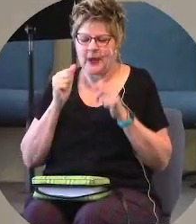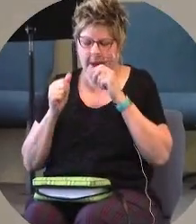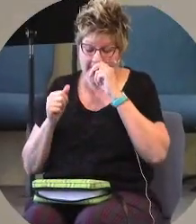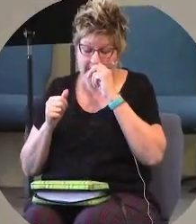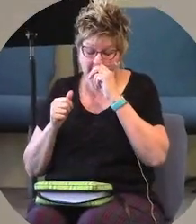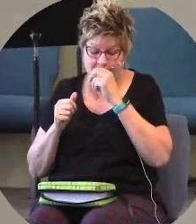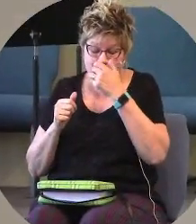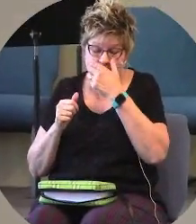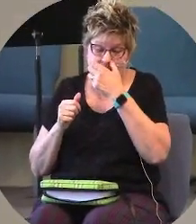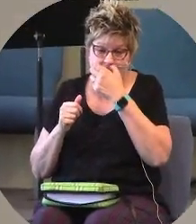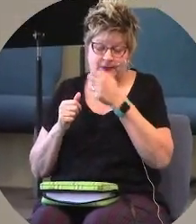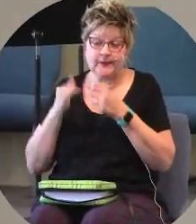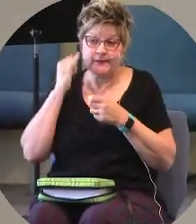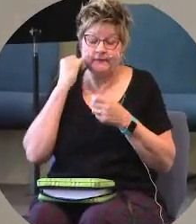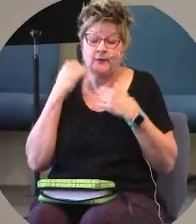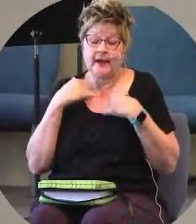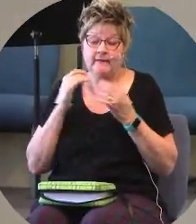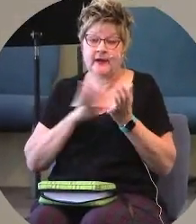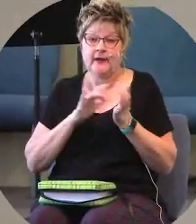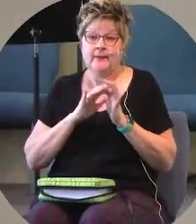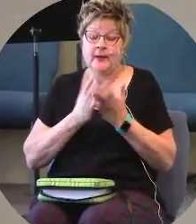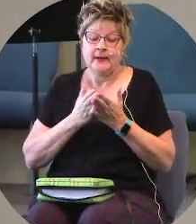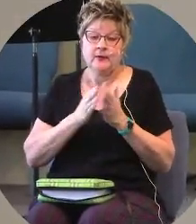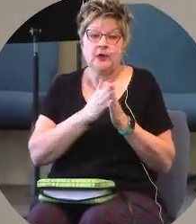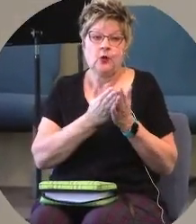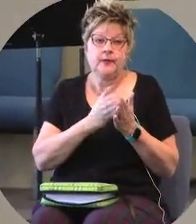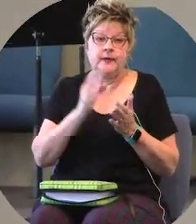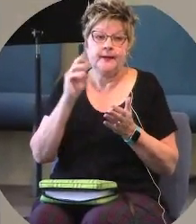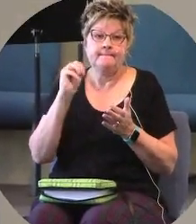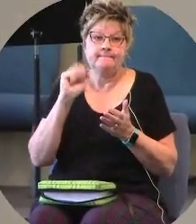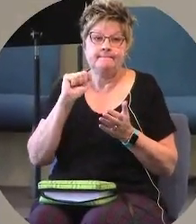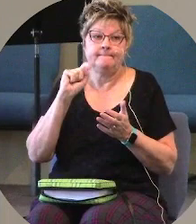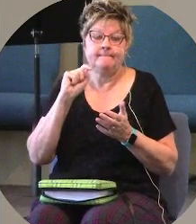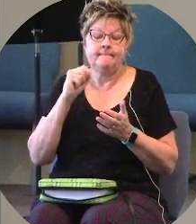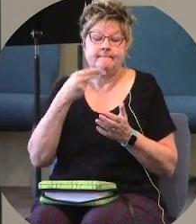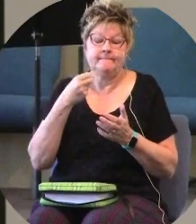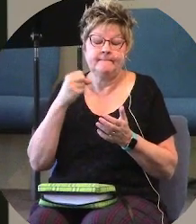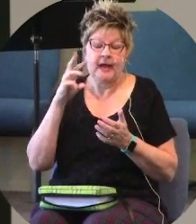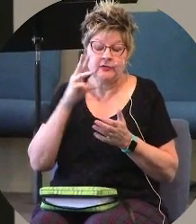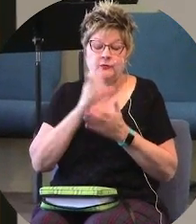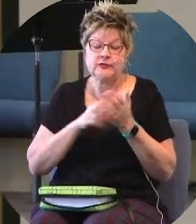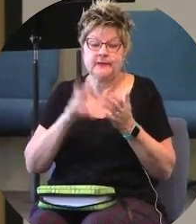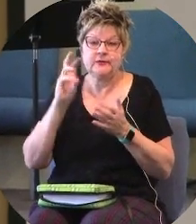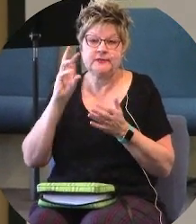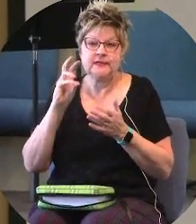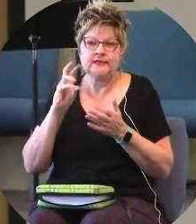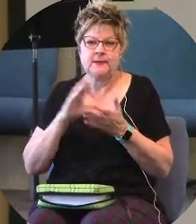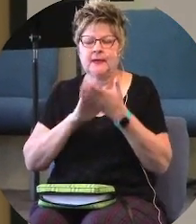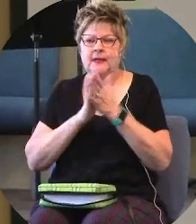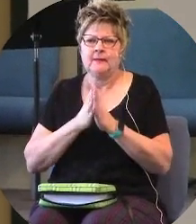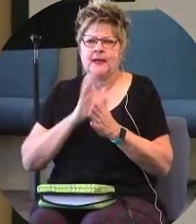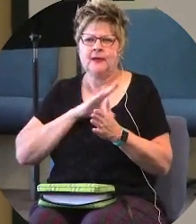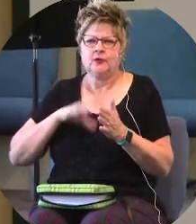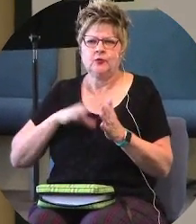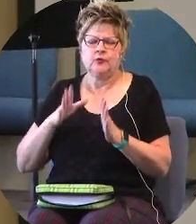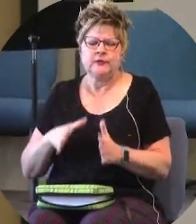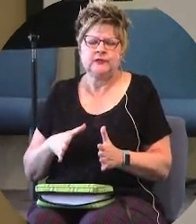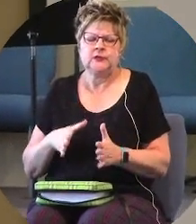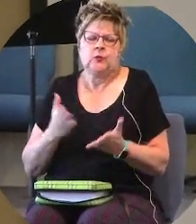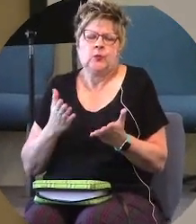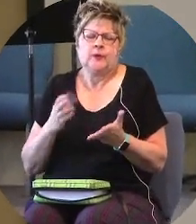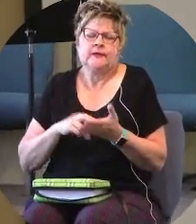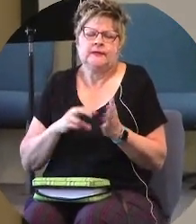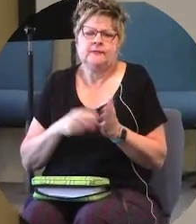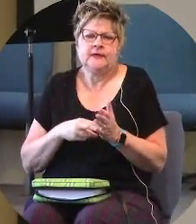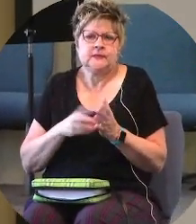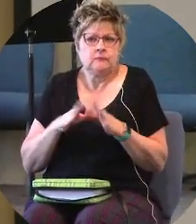So I want you to, if you have a Bible, to turn to Matthew chapter 6. Being Christian, what does it mean to be a Christian? Is it important